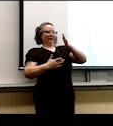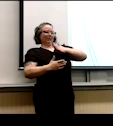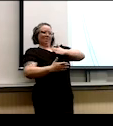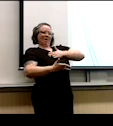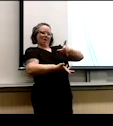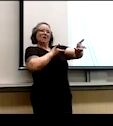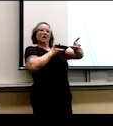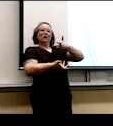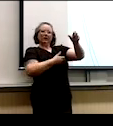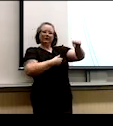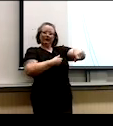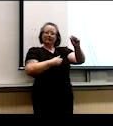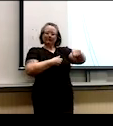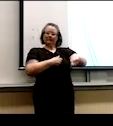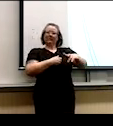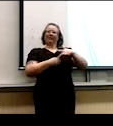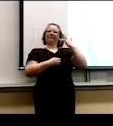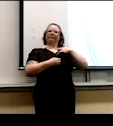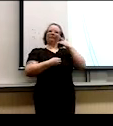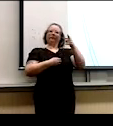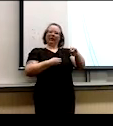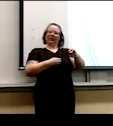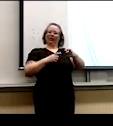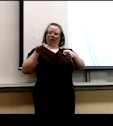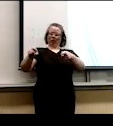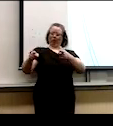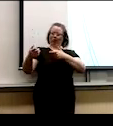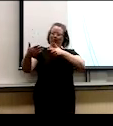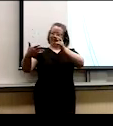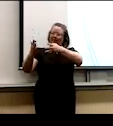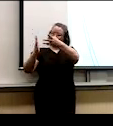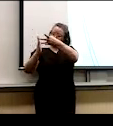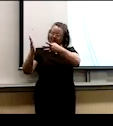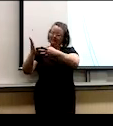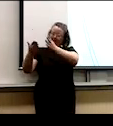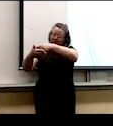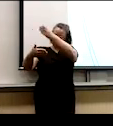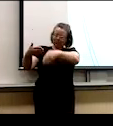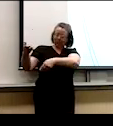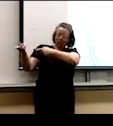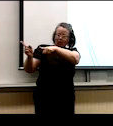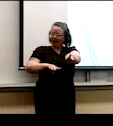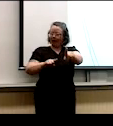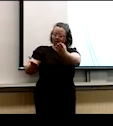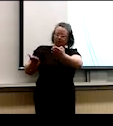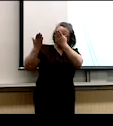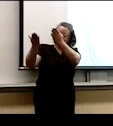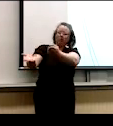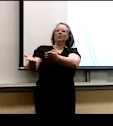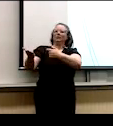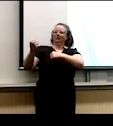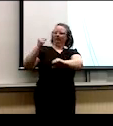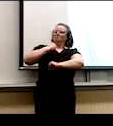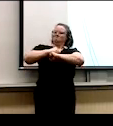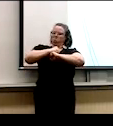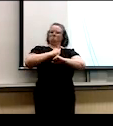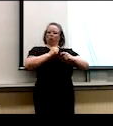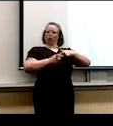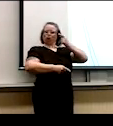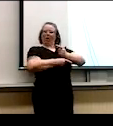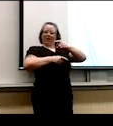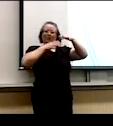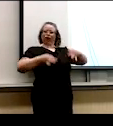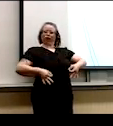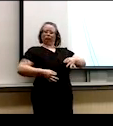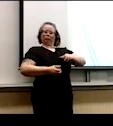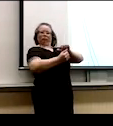So, and it can help validate what the collateral historians tell us about people. The symptoms I look for is that, again, I